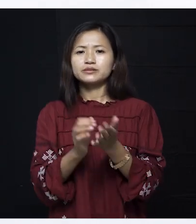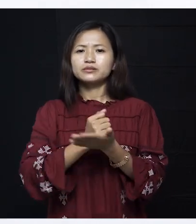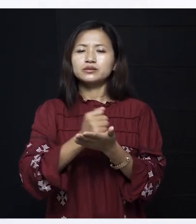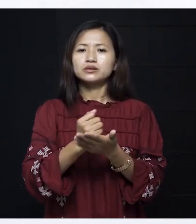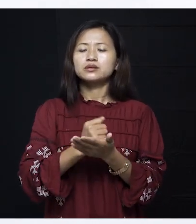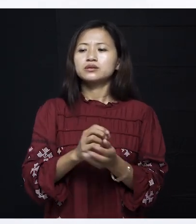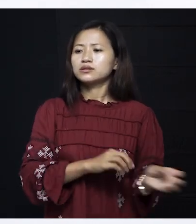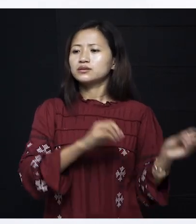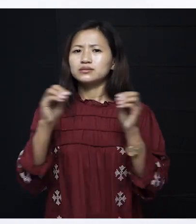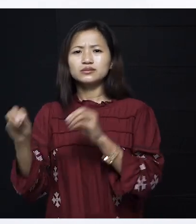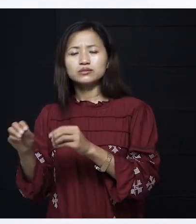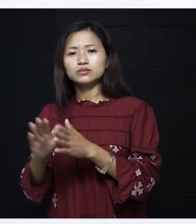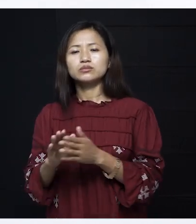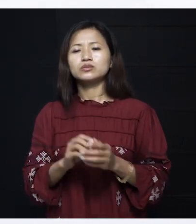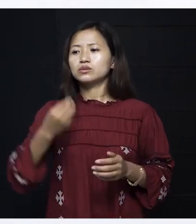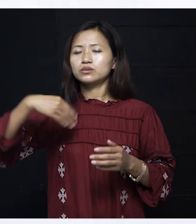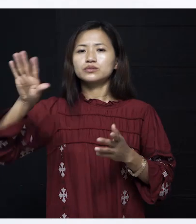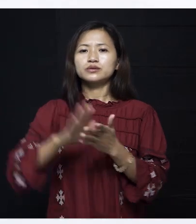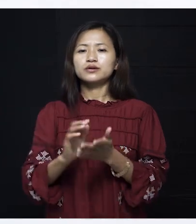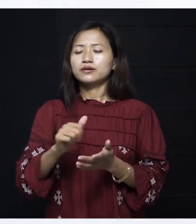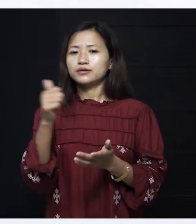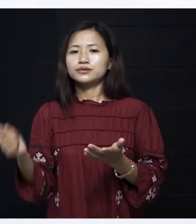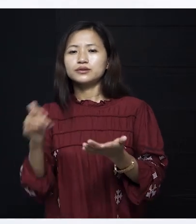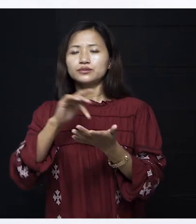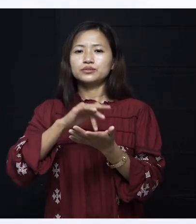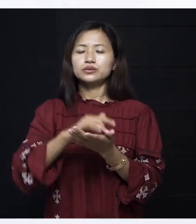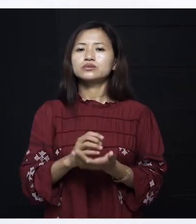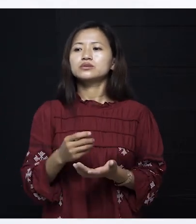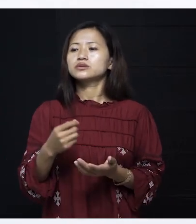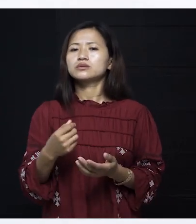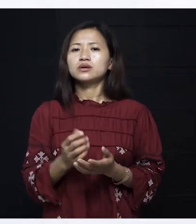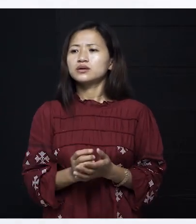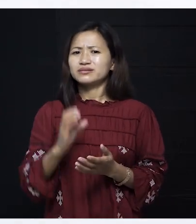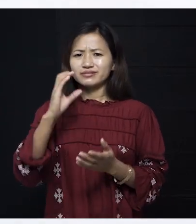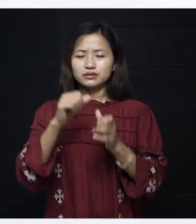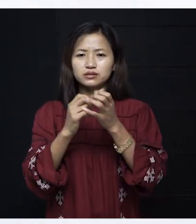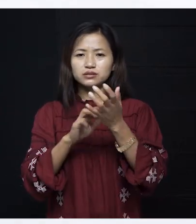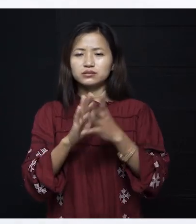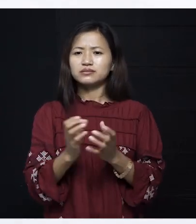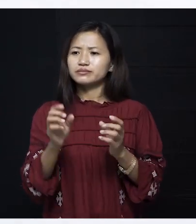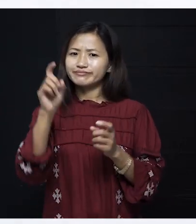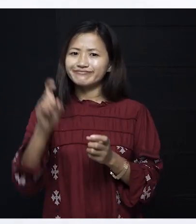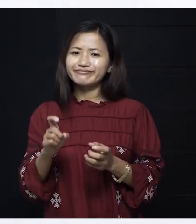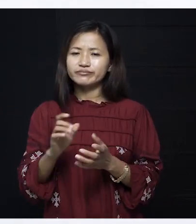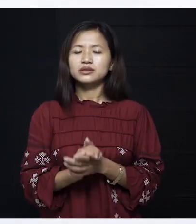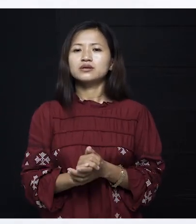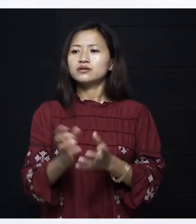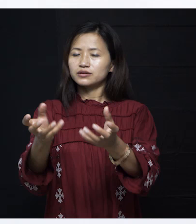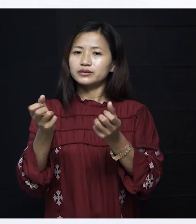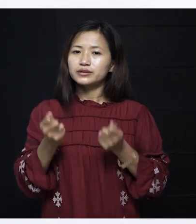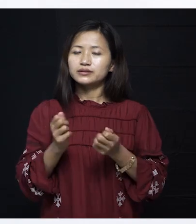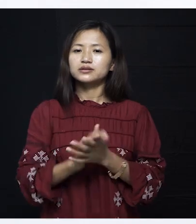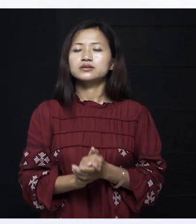to go to another place where there is scope of employment, where there is chances that they will be able to get